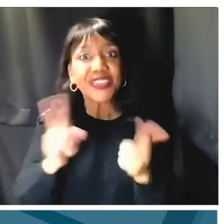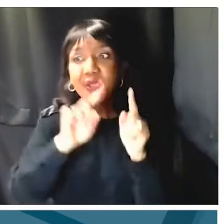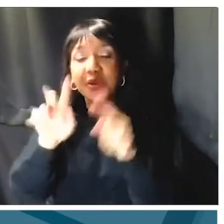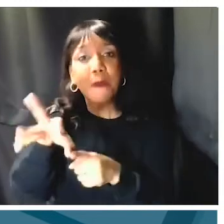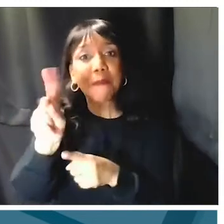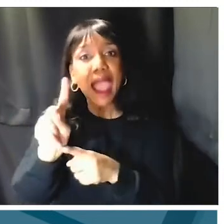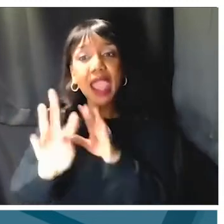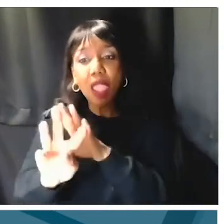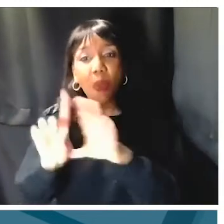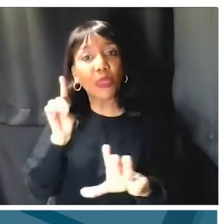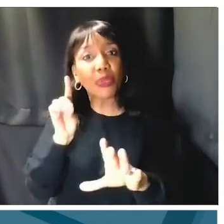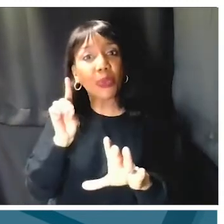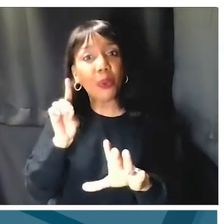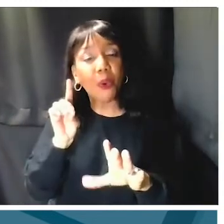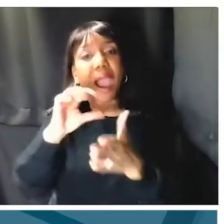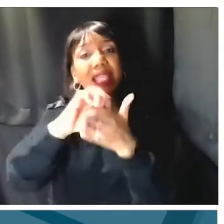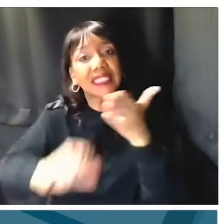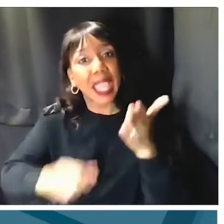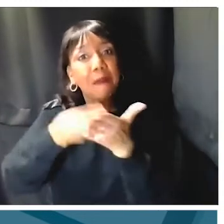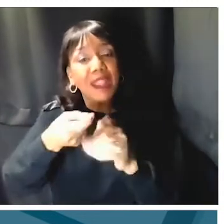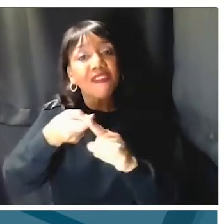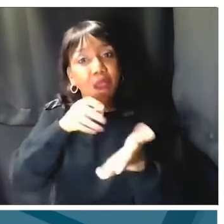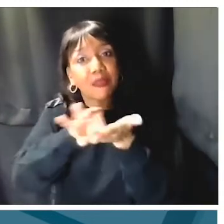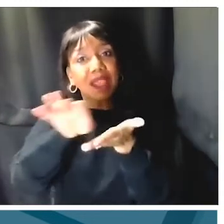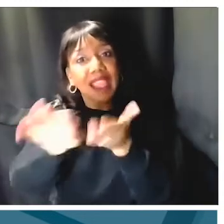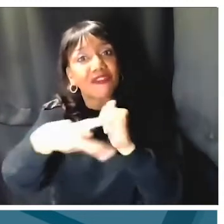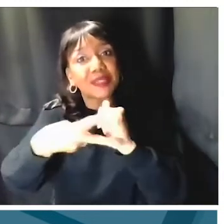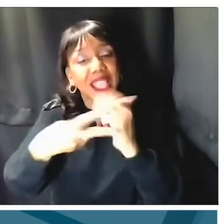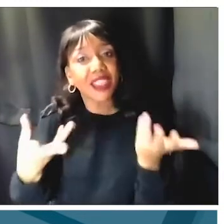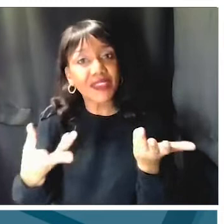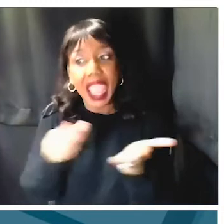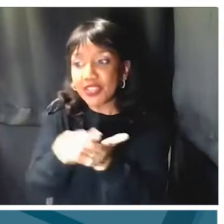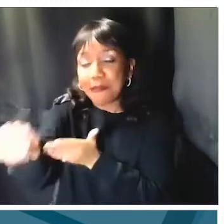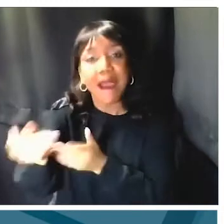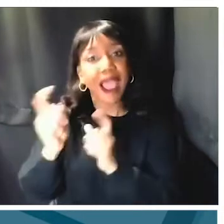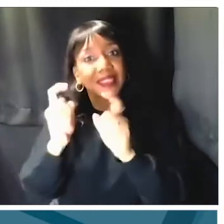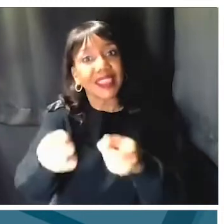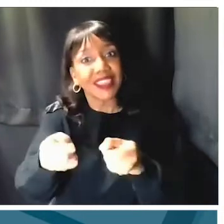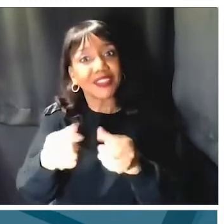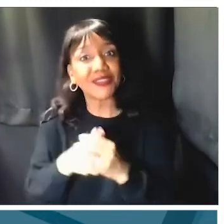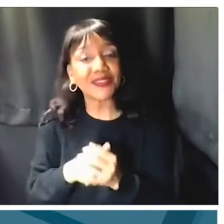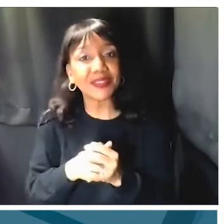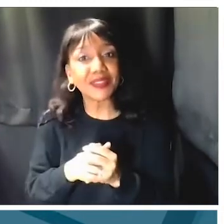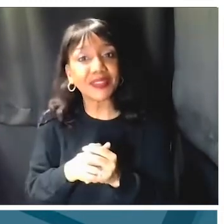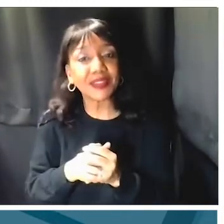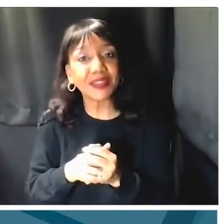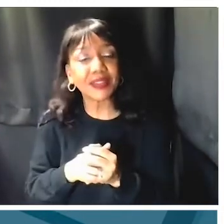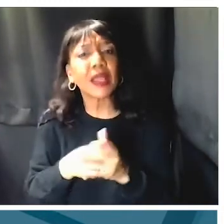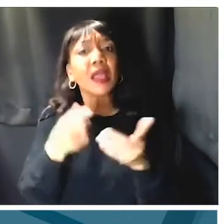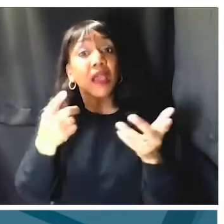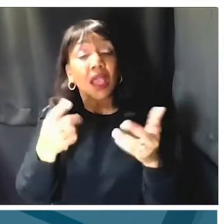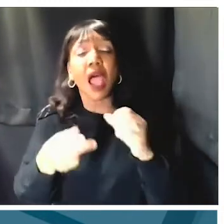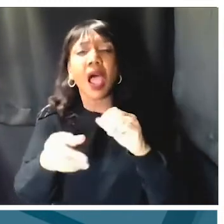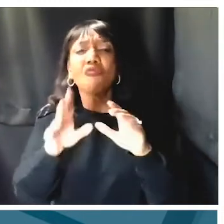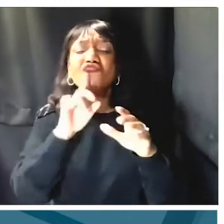to the bank and withdraw or take money out of your savings account to purchase the gift. With a